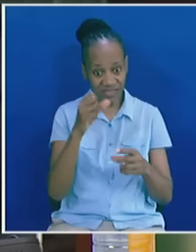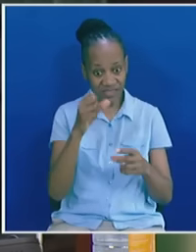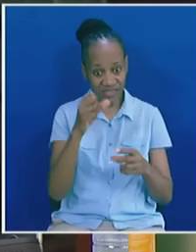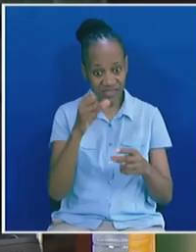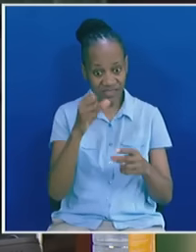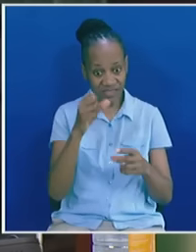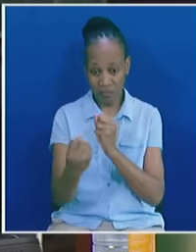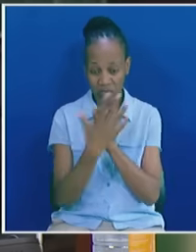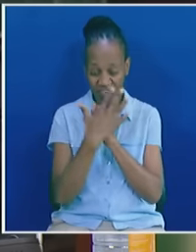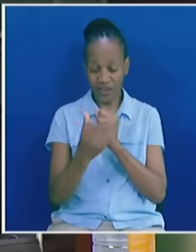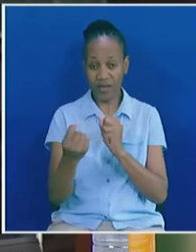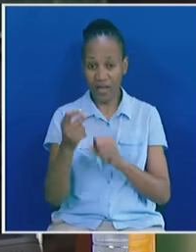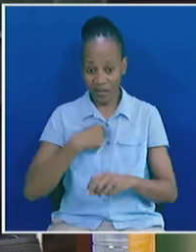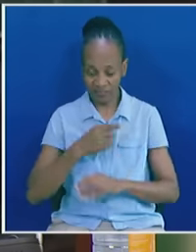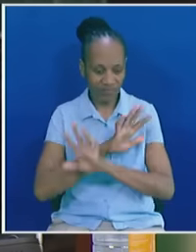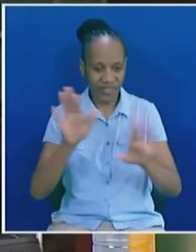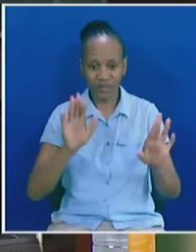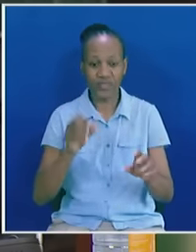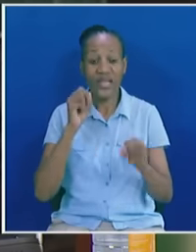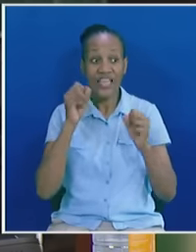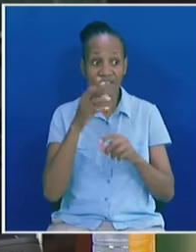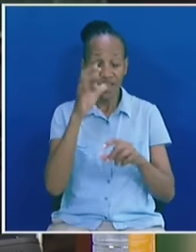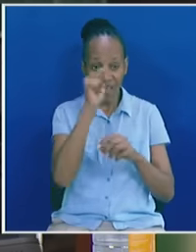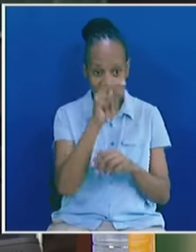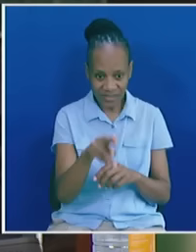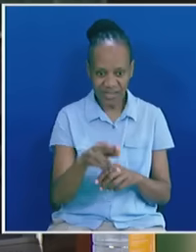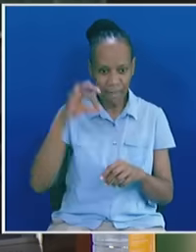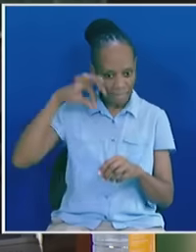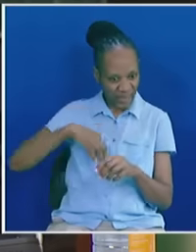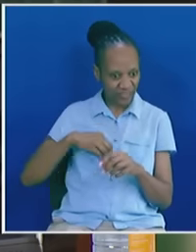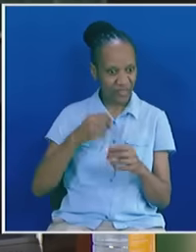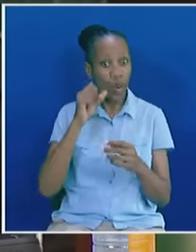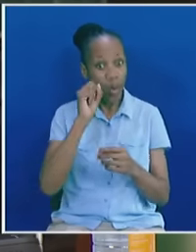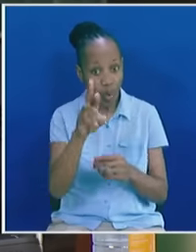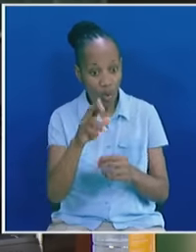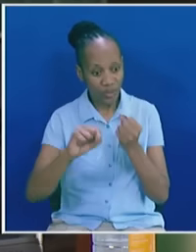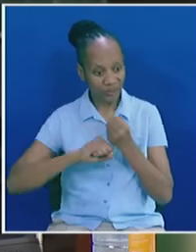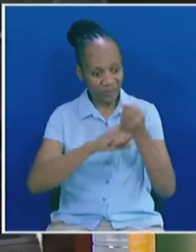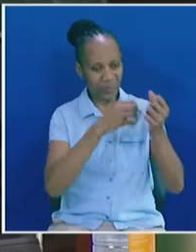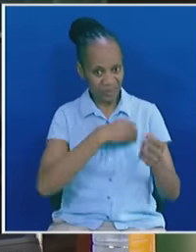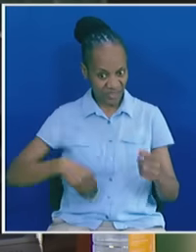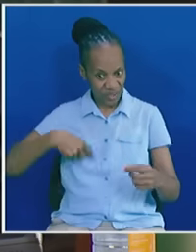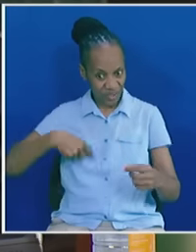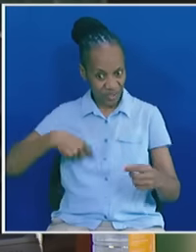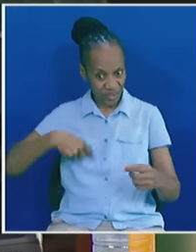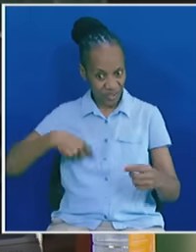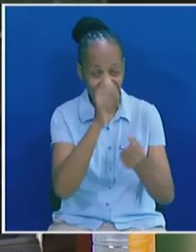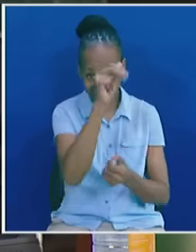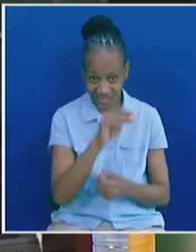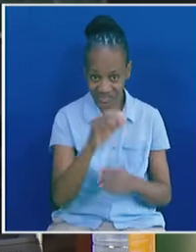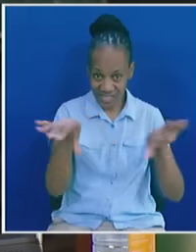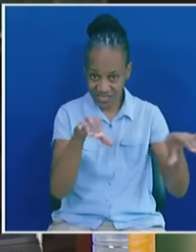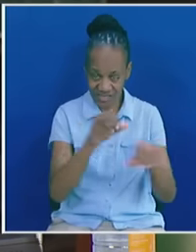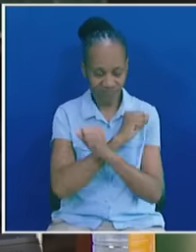an ANC hack behind closed doors to the benefit of the ANC and President Zuma. The DA will not support any ANC hack to this